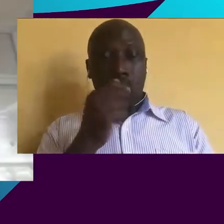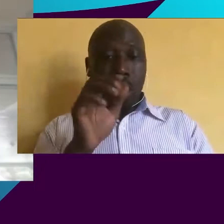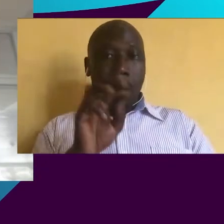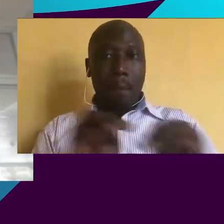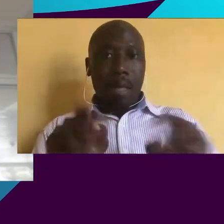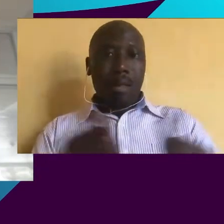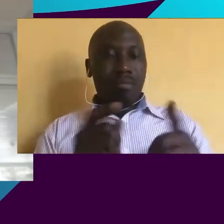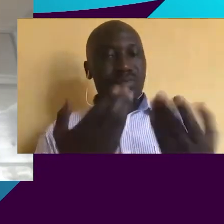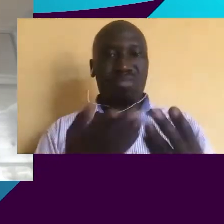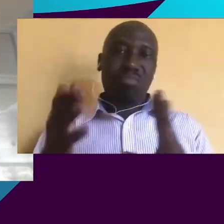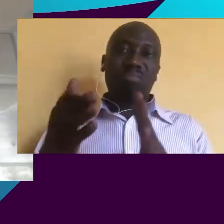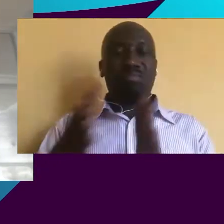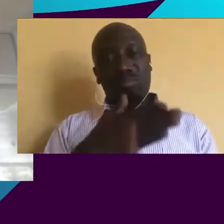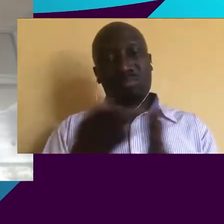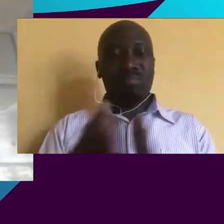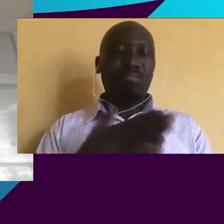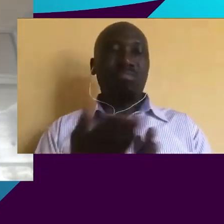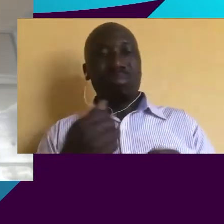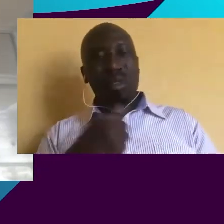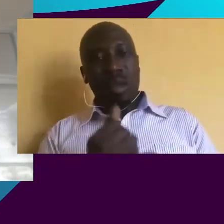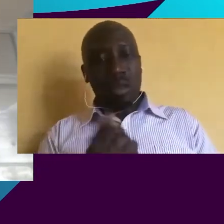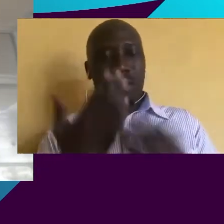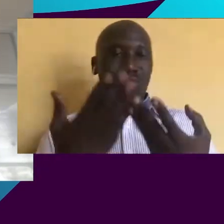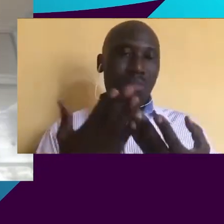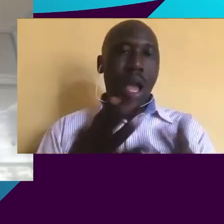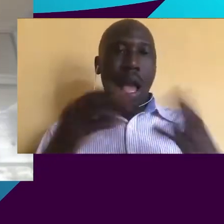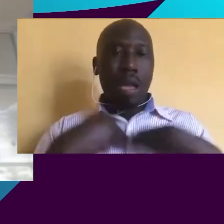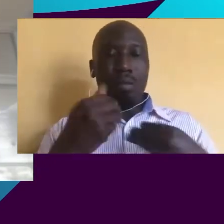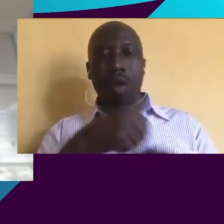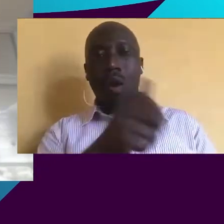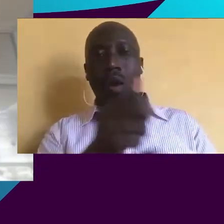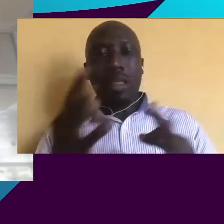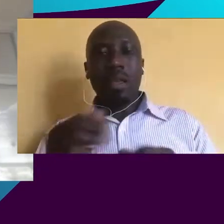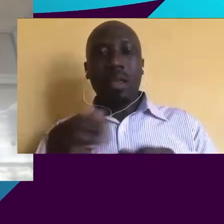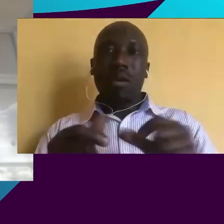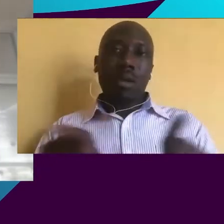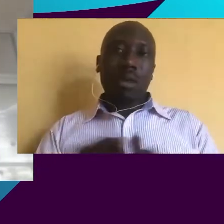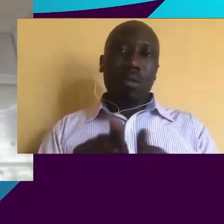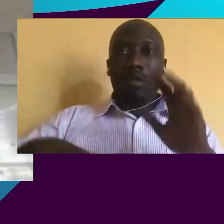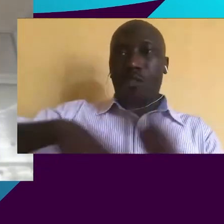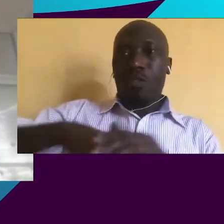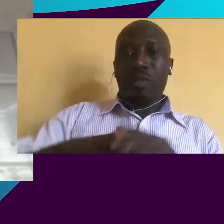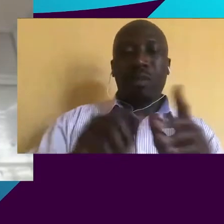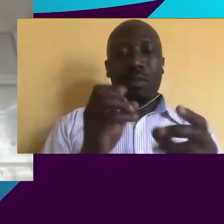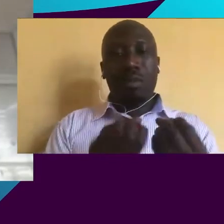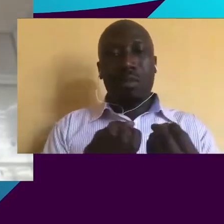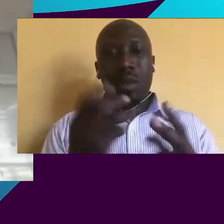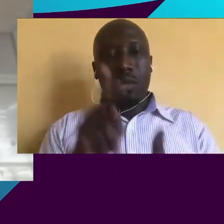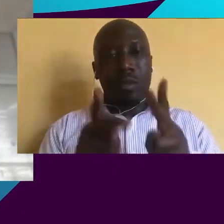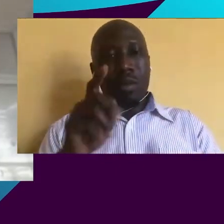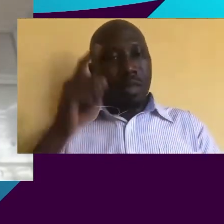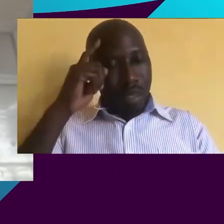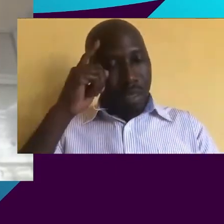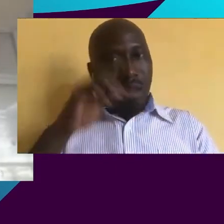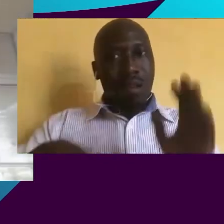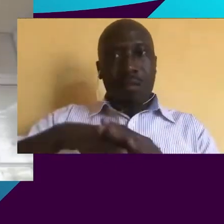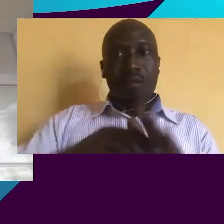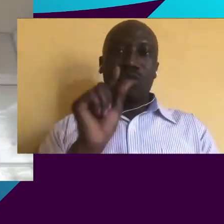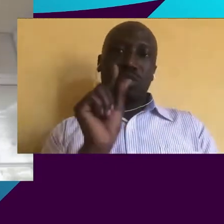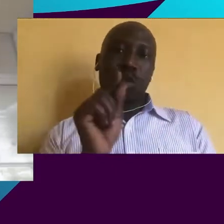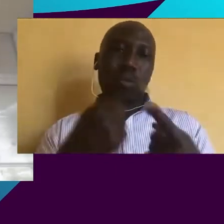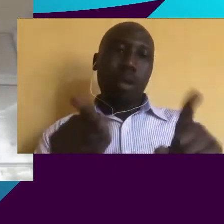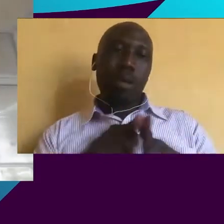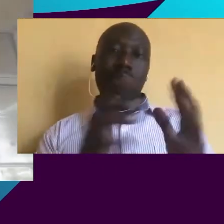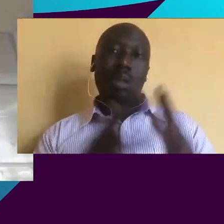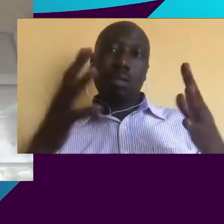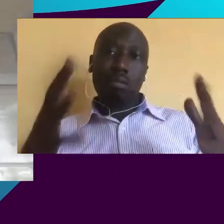football? Because many people may think that football is that small, but it's actually much wider, that you may be a